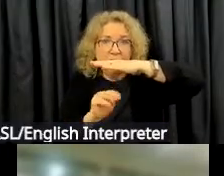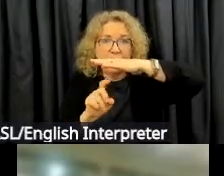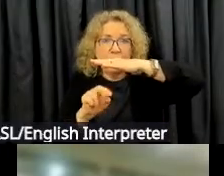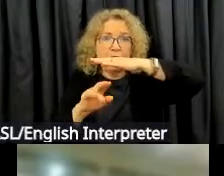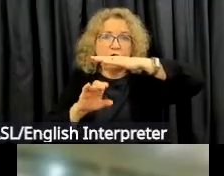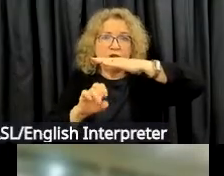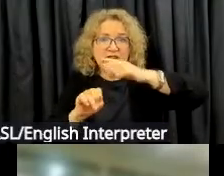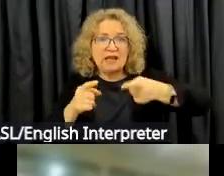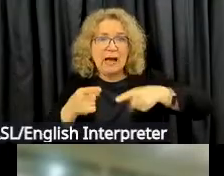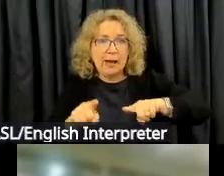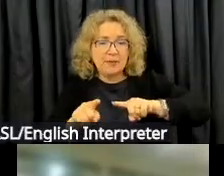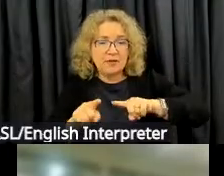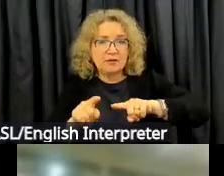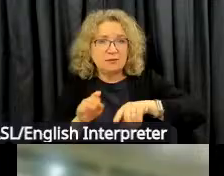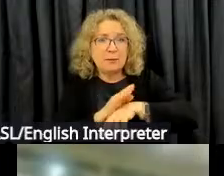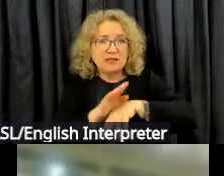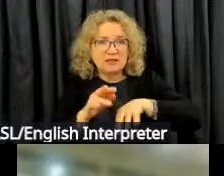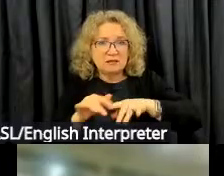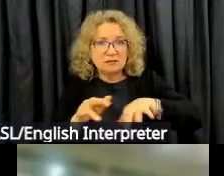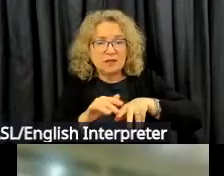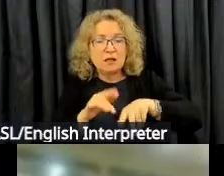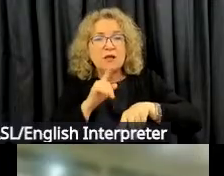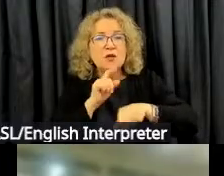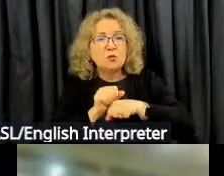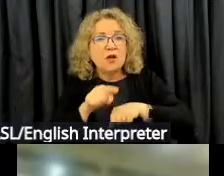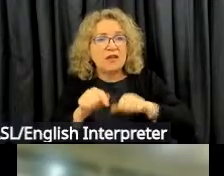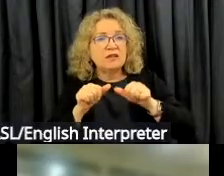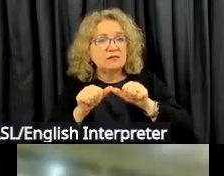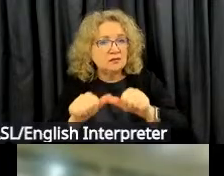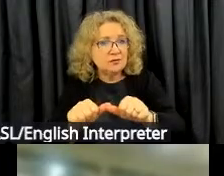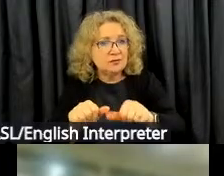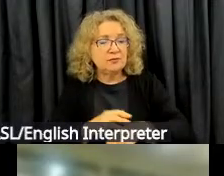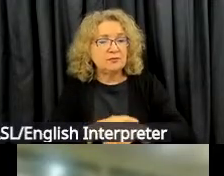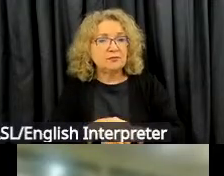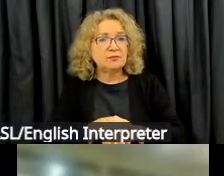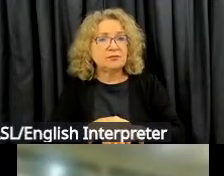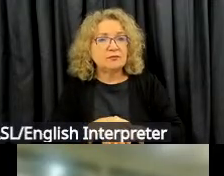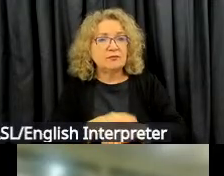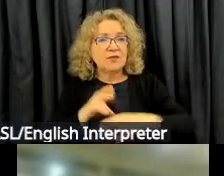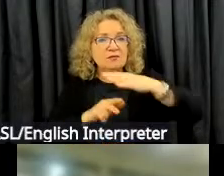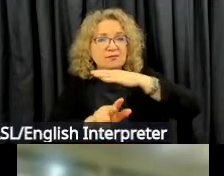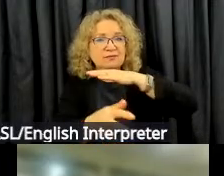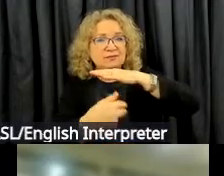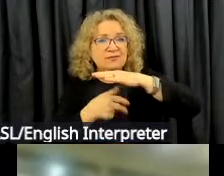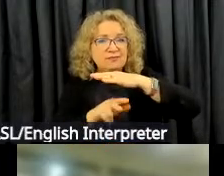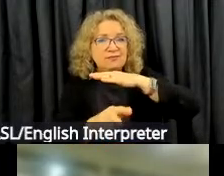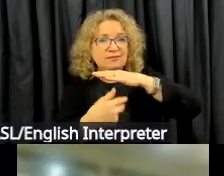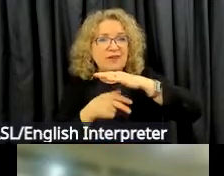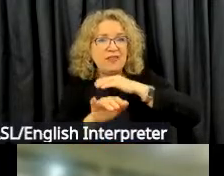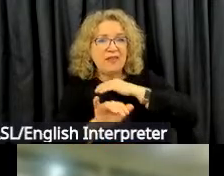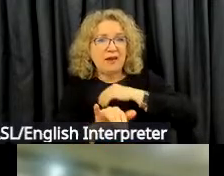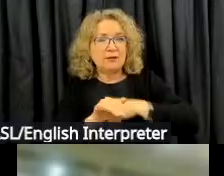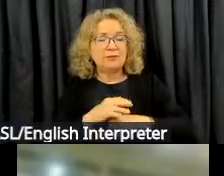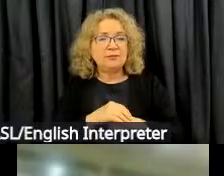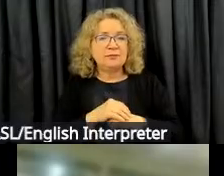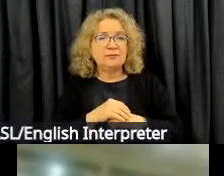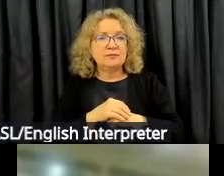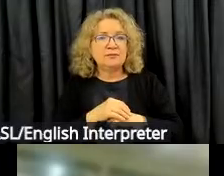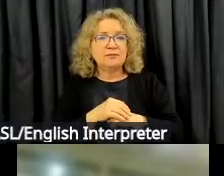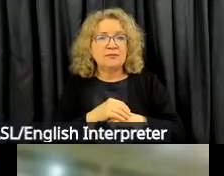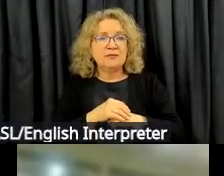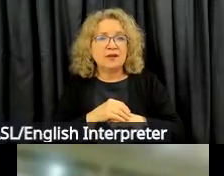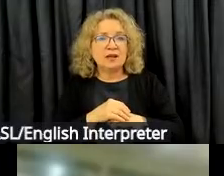continues to go forward. I think, some of the things that over time, like, some nitpicky things like